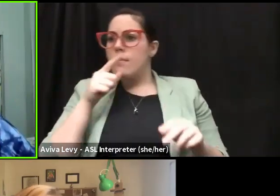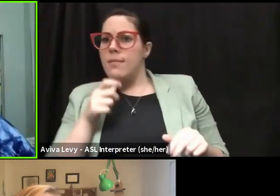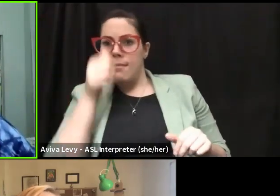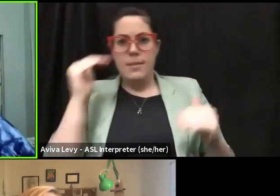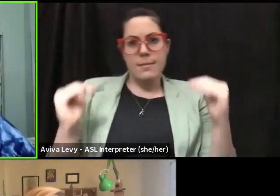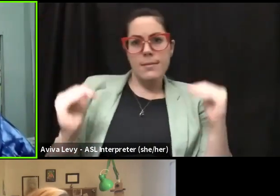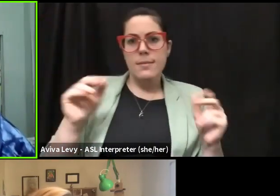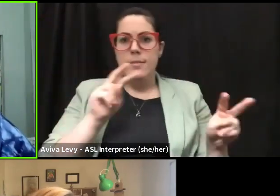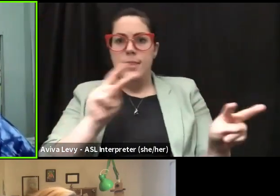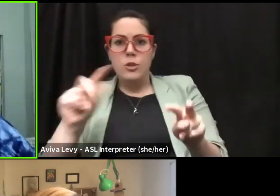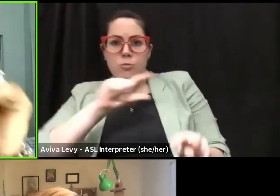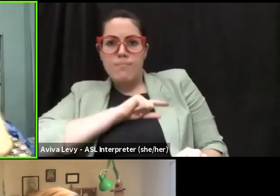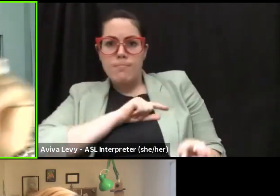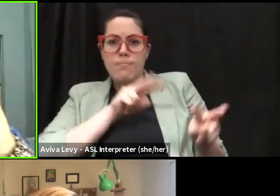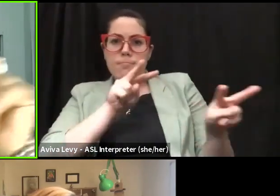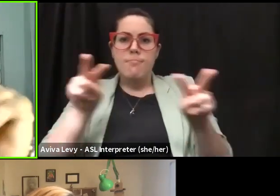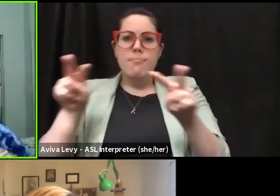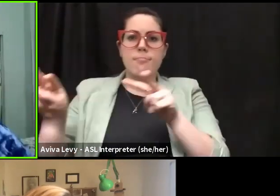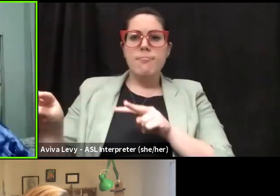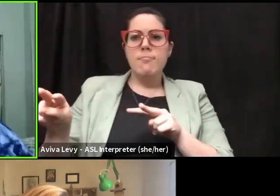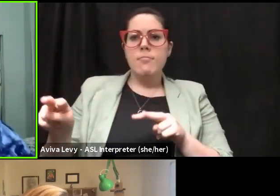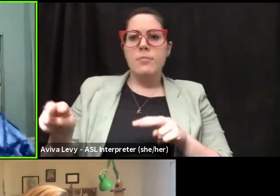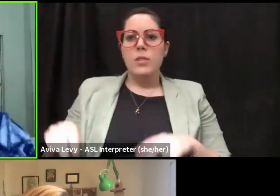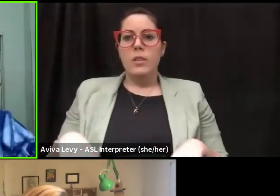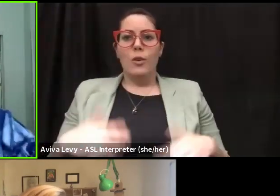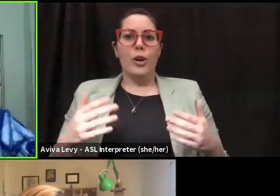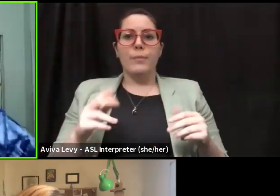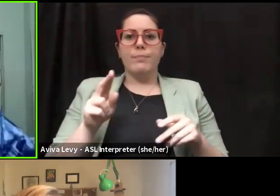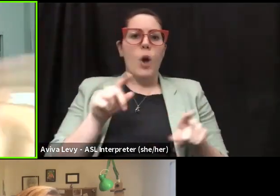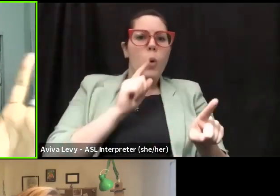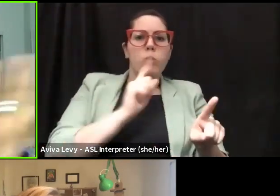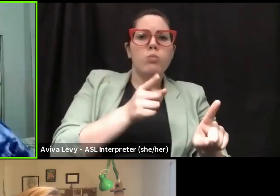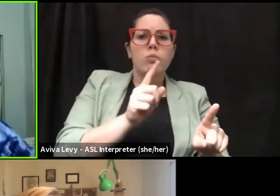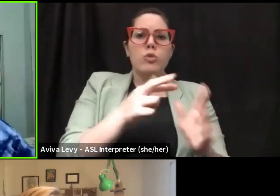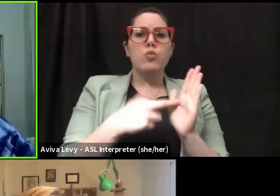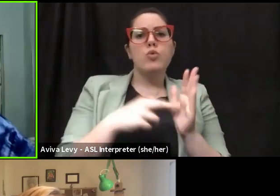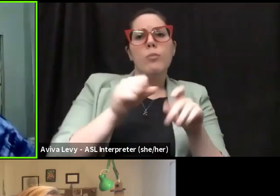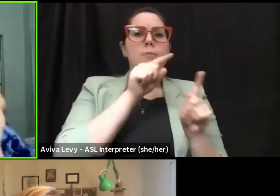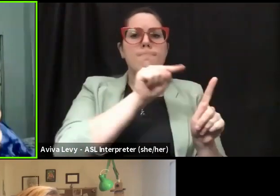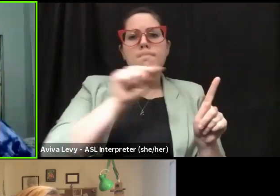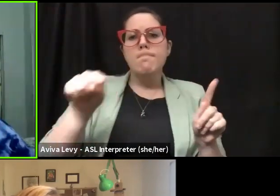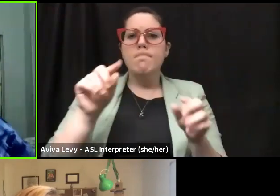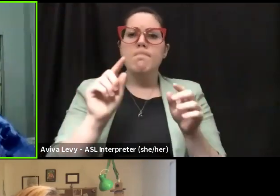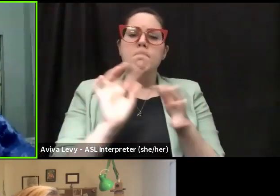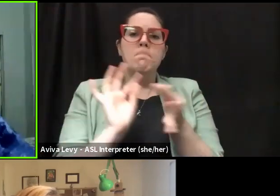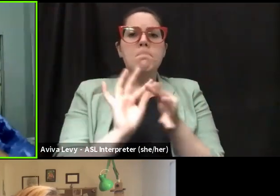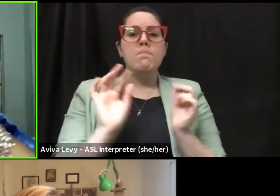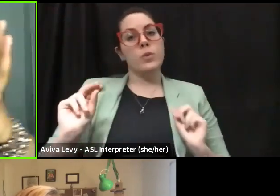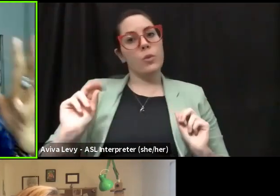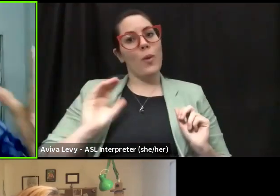be, you know, don't use profanity, don't do this, don't, you know, we're not there to do that. Our job is to